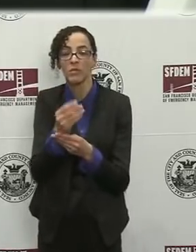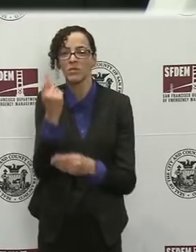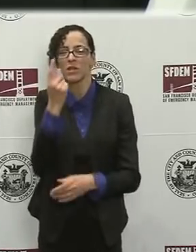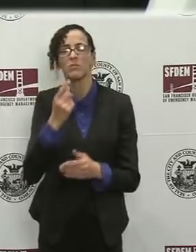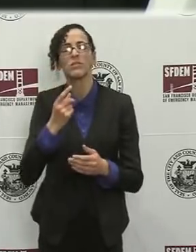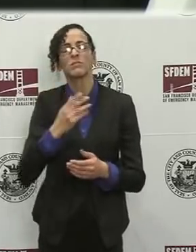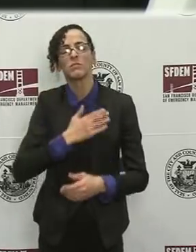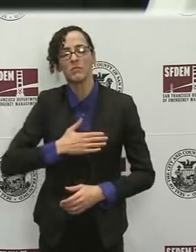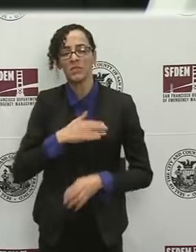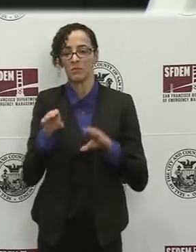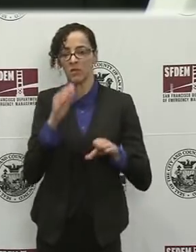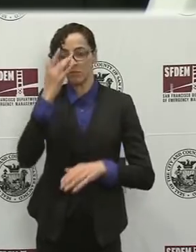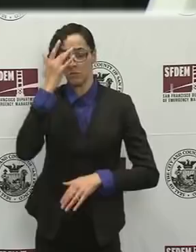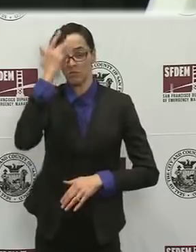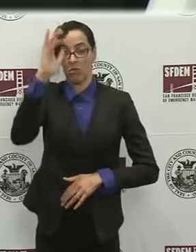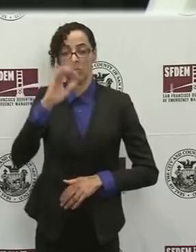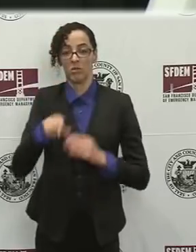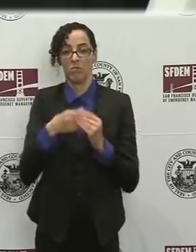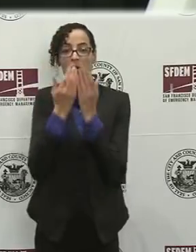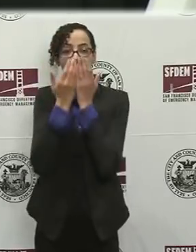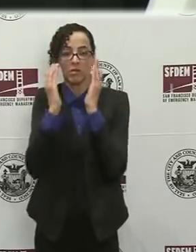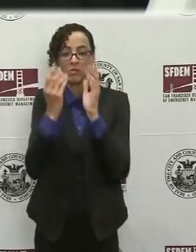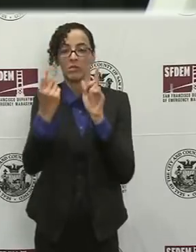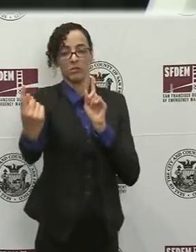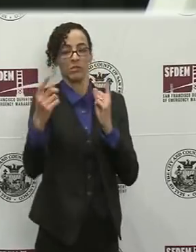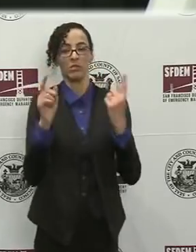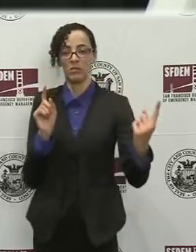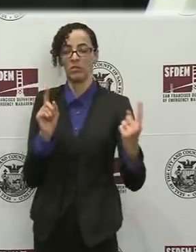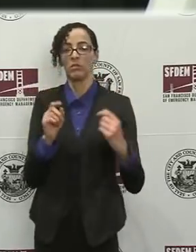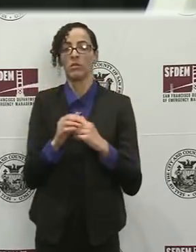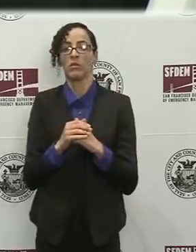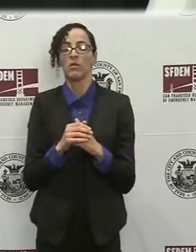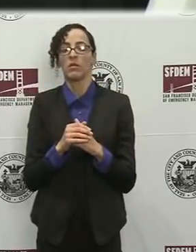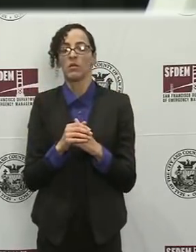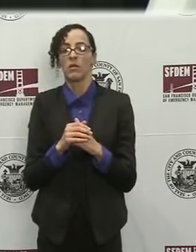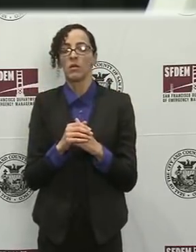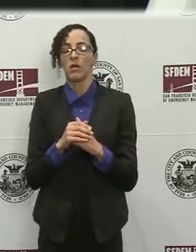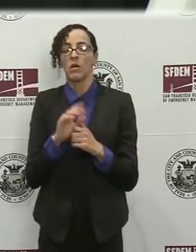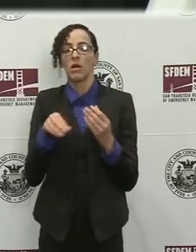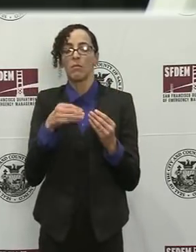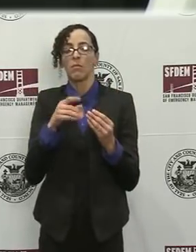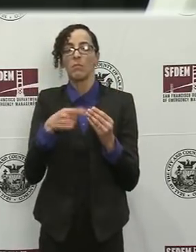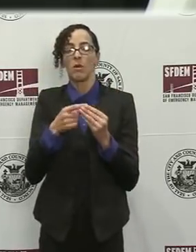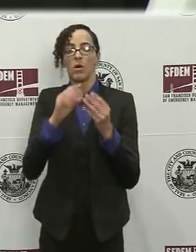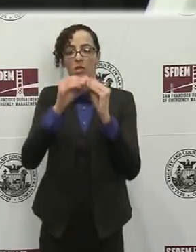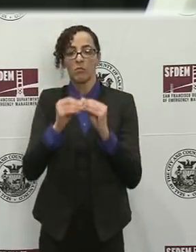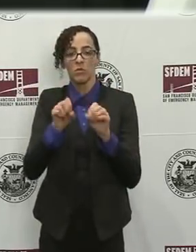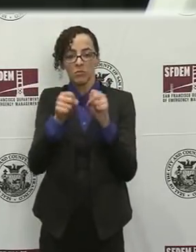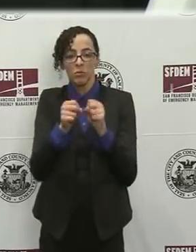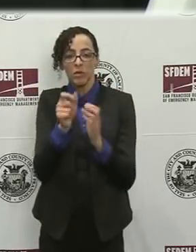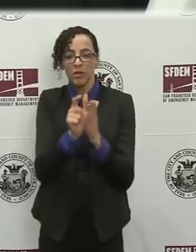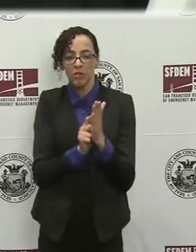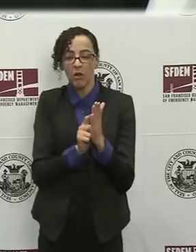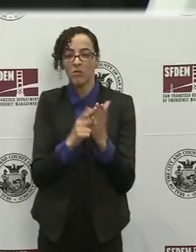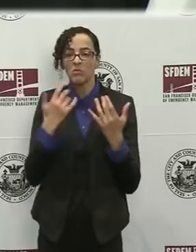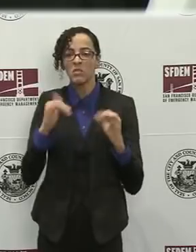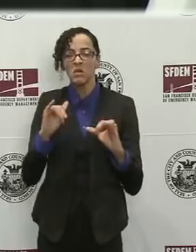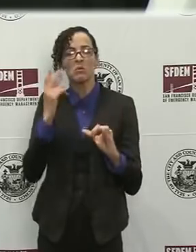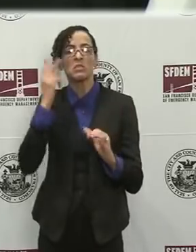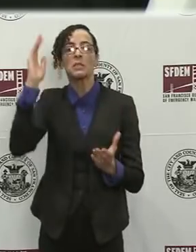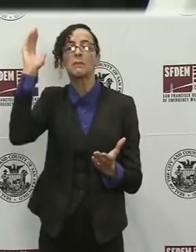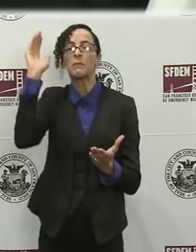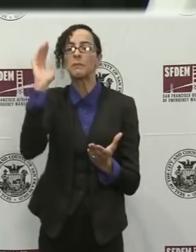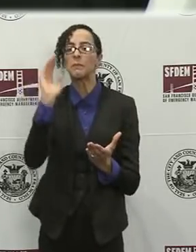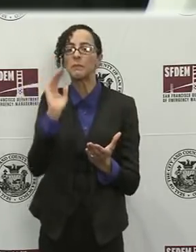crime statistics, we are still seeing decreases in crime when compared to the prior week. Last week, we saw